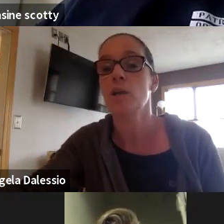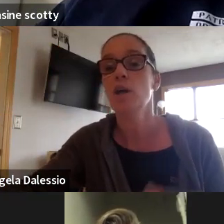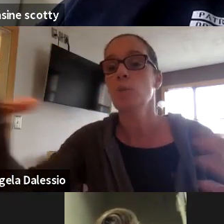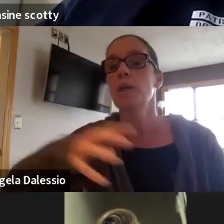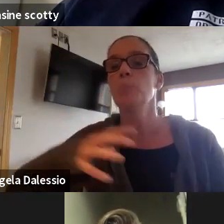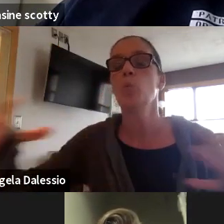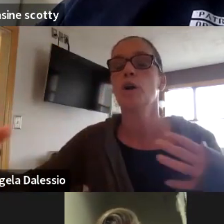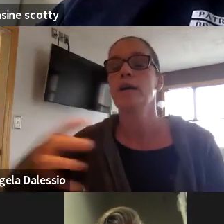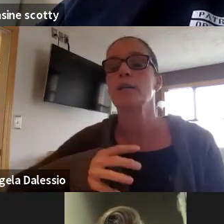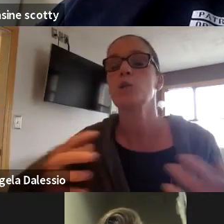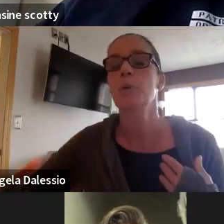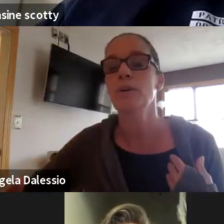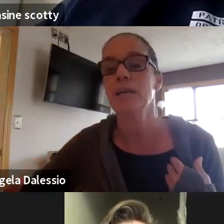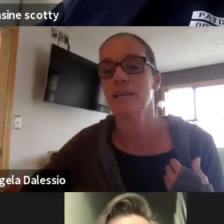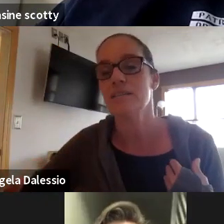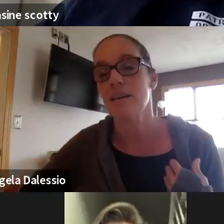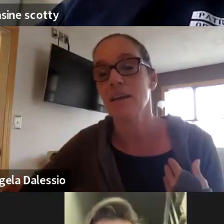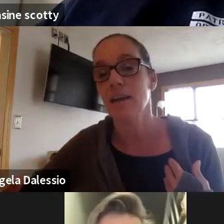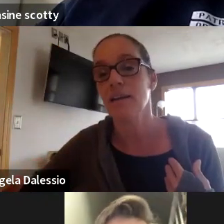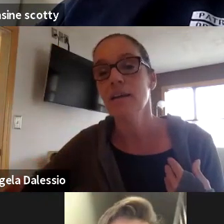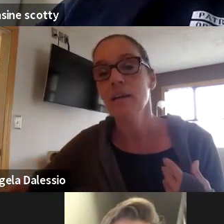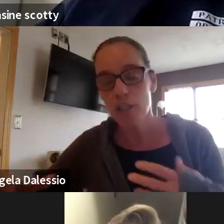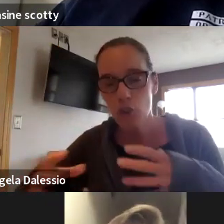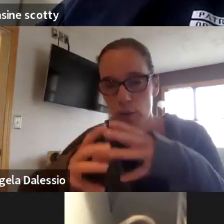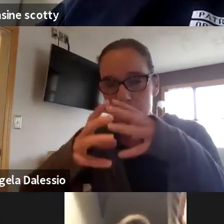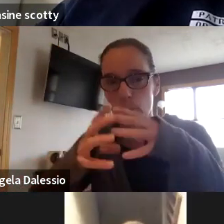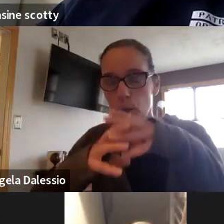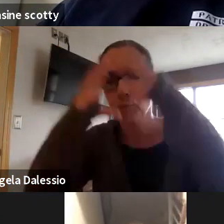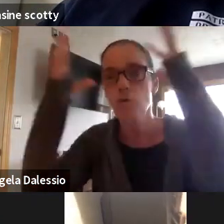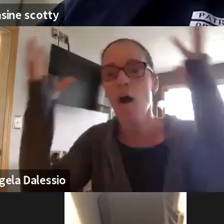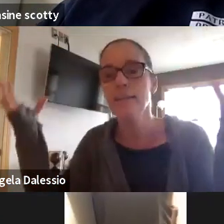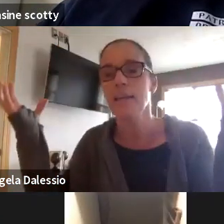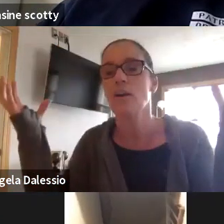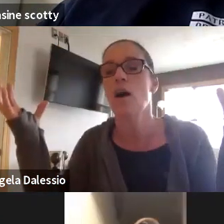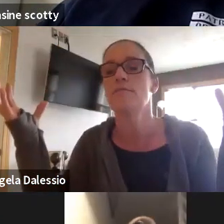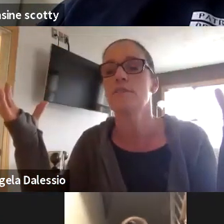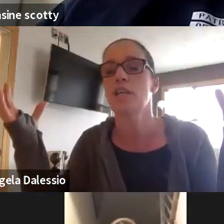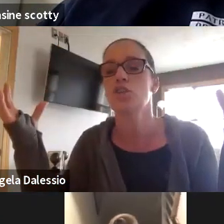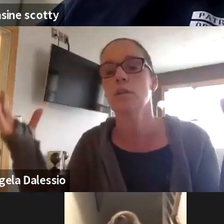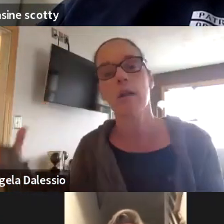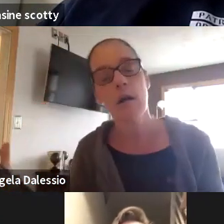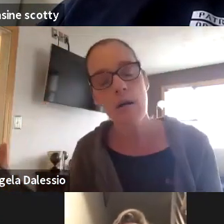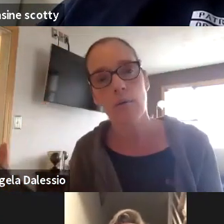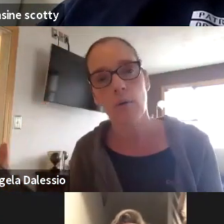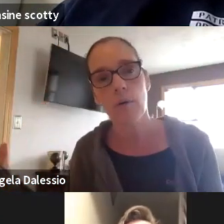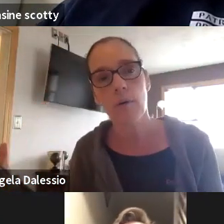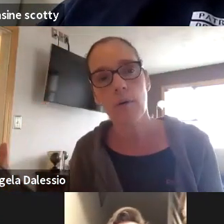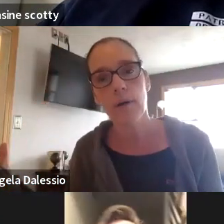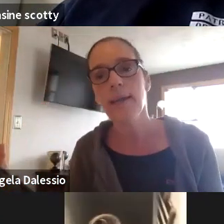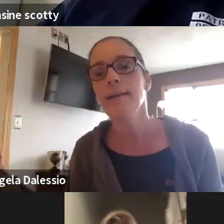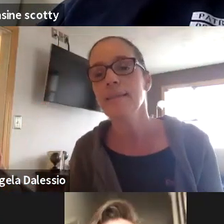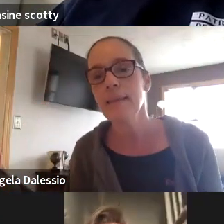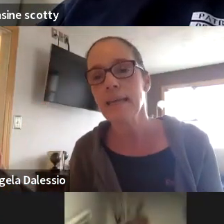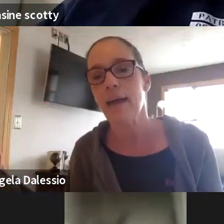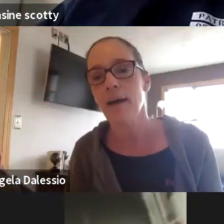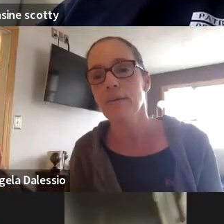ways people were experiencing it. And so it was a broadening conversation, like, oh, yeah,